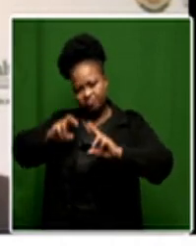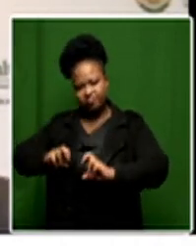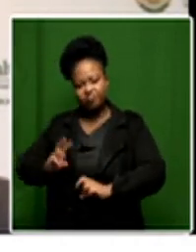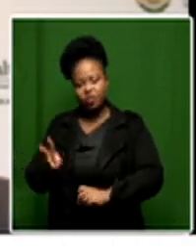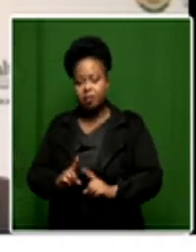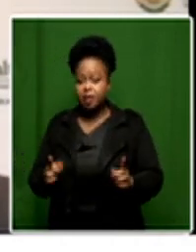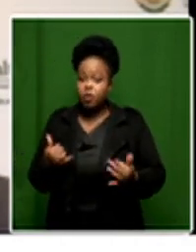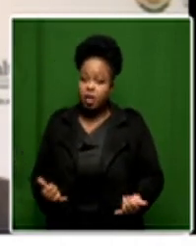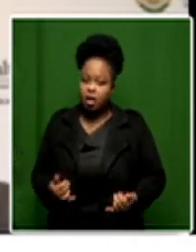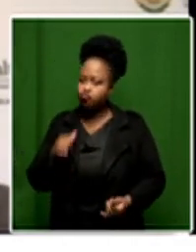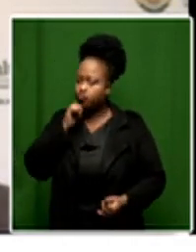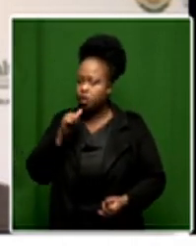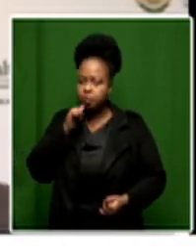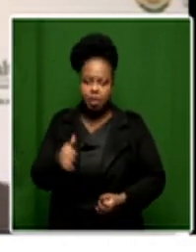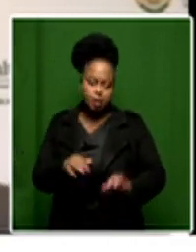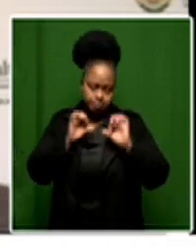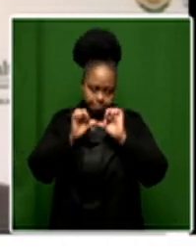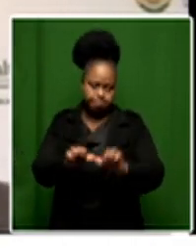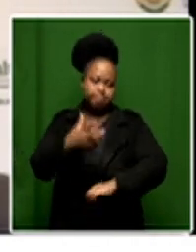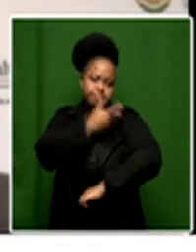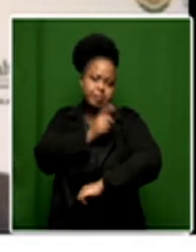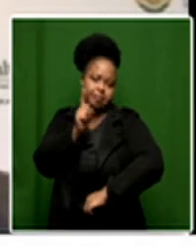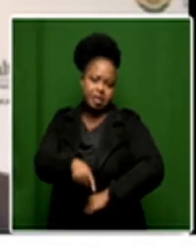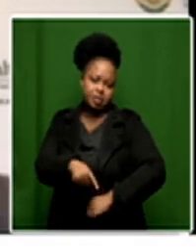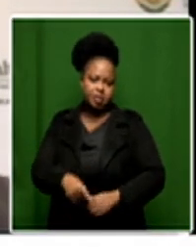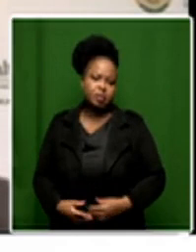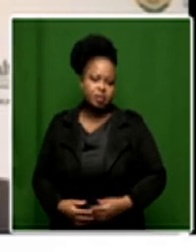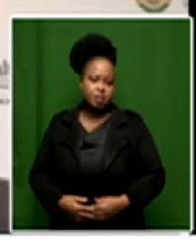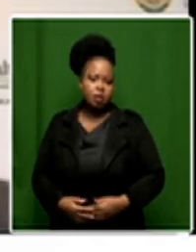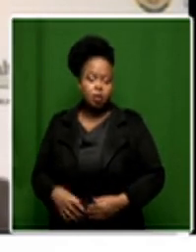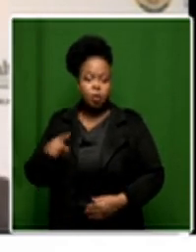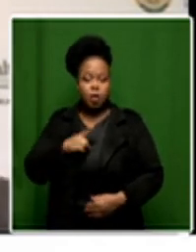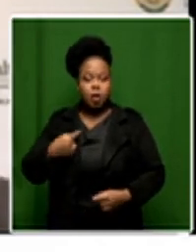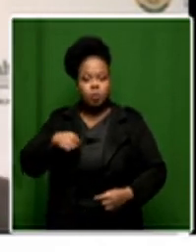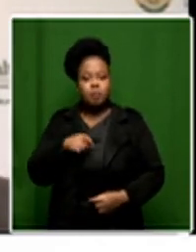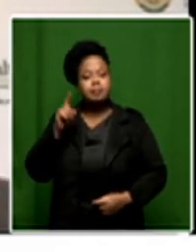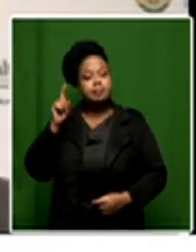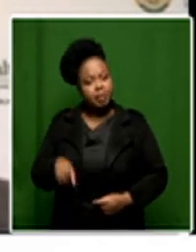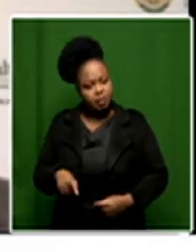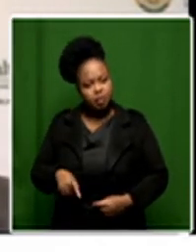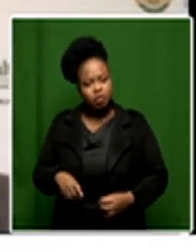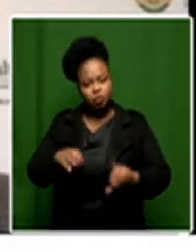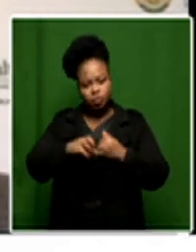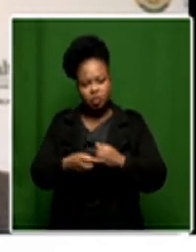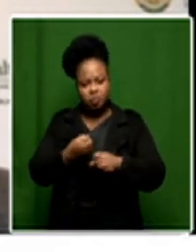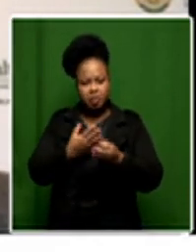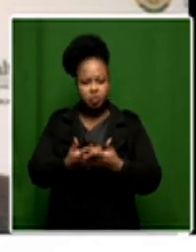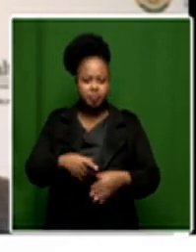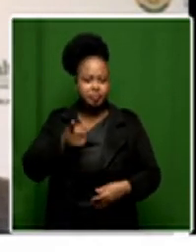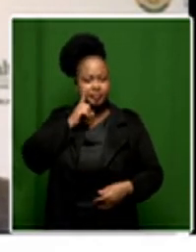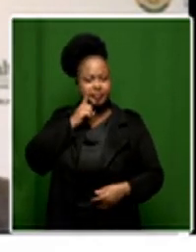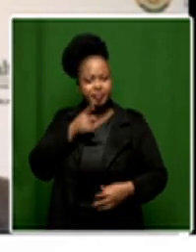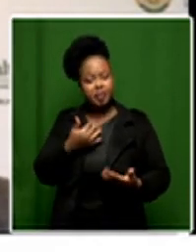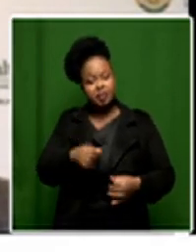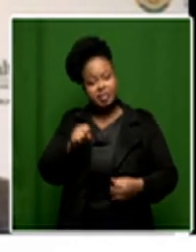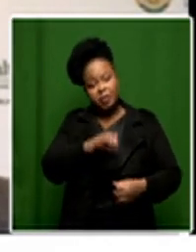at the moment we have to continue with the vaccination program. We will need to, at some point, in any case, look at to what